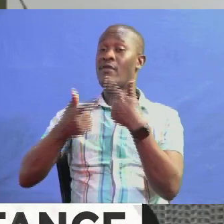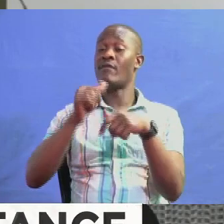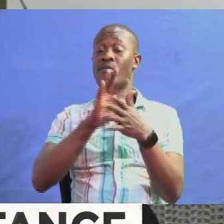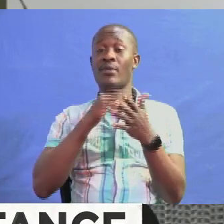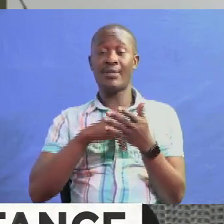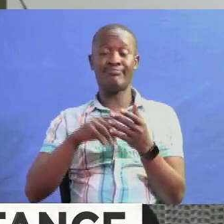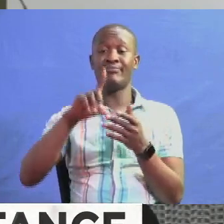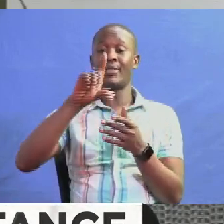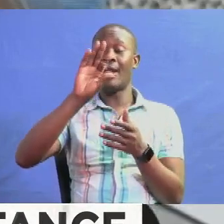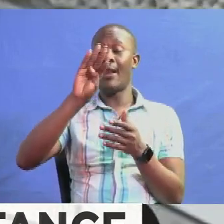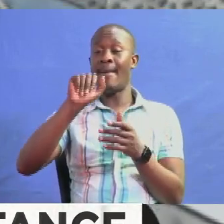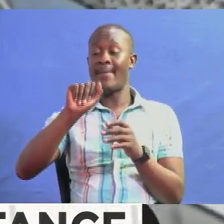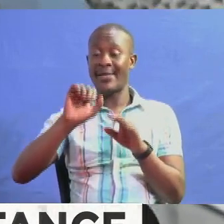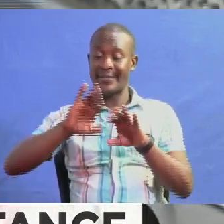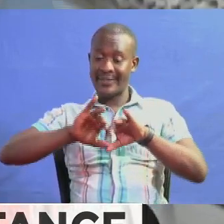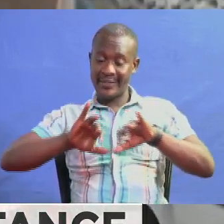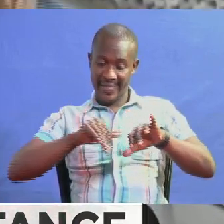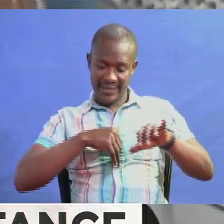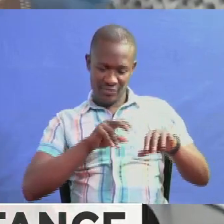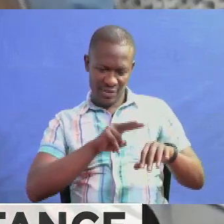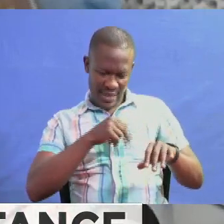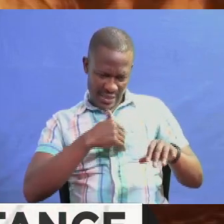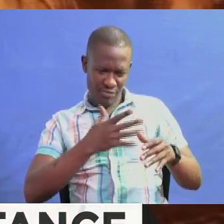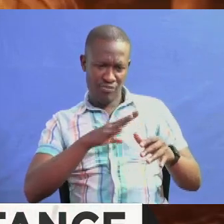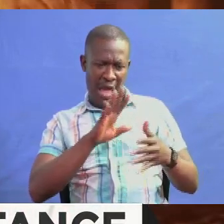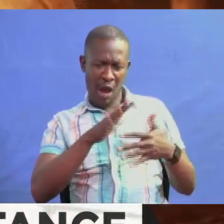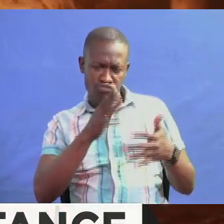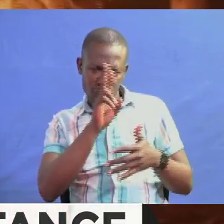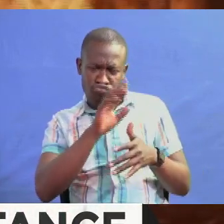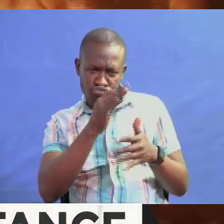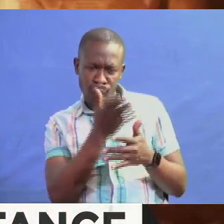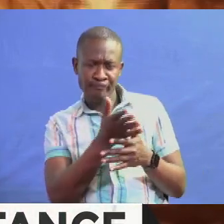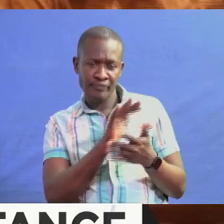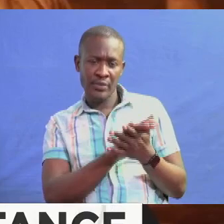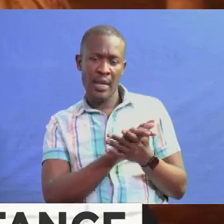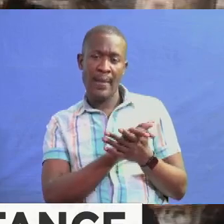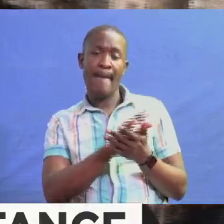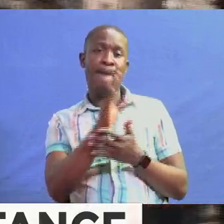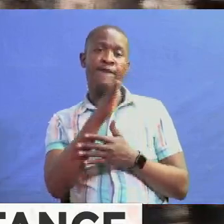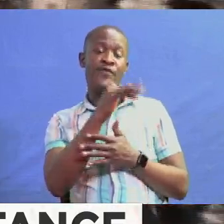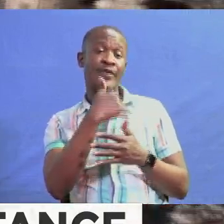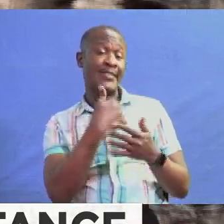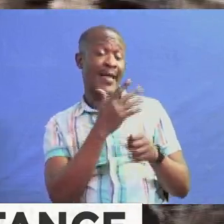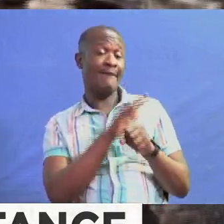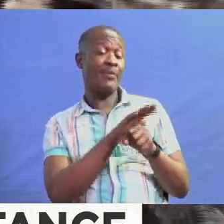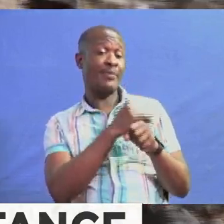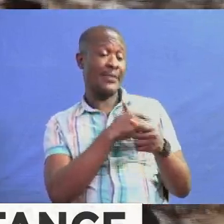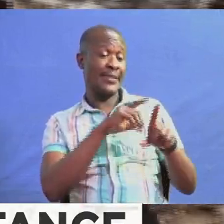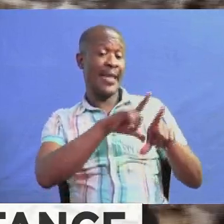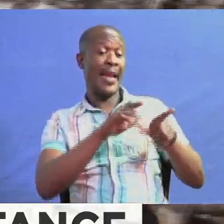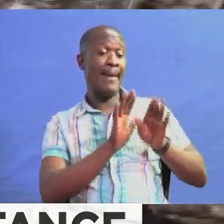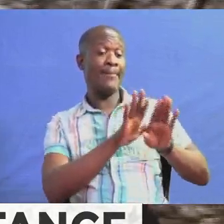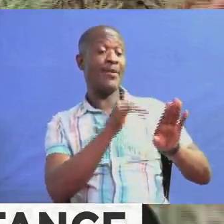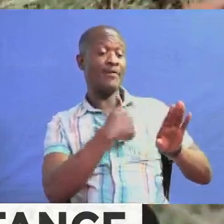lab and isolate them, and then we study the ways that they can be used. For instance, a super hot wildfire can sterilize land and leave it